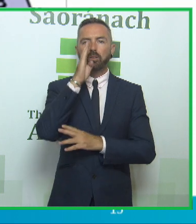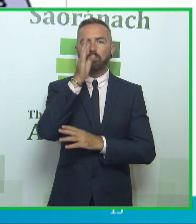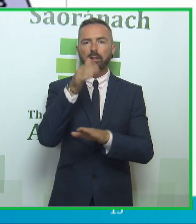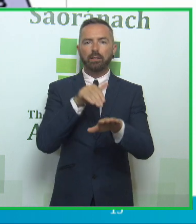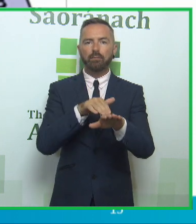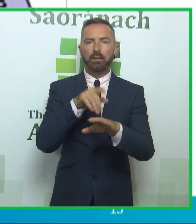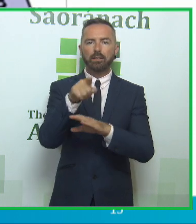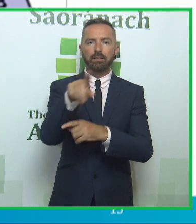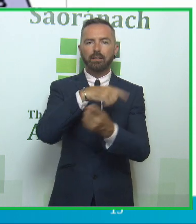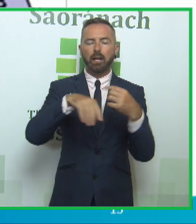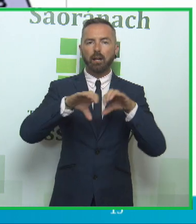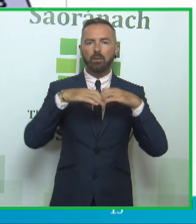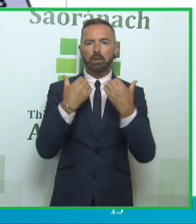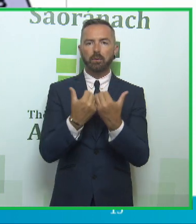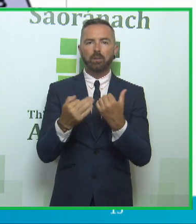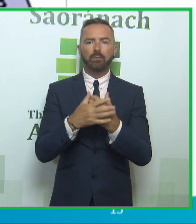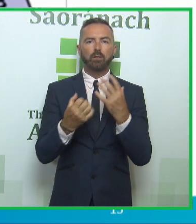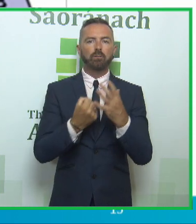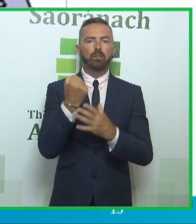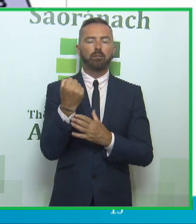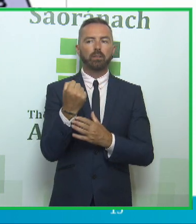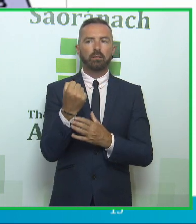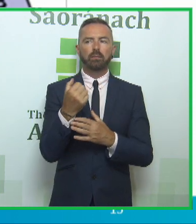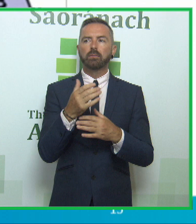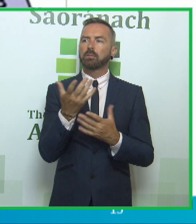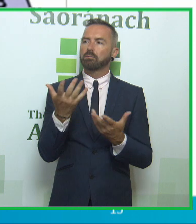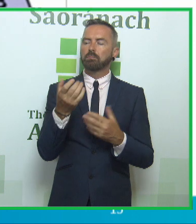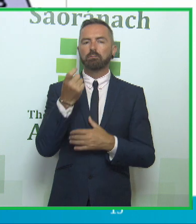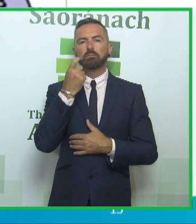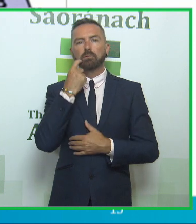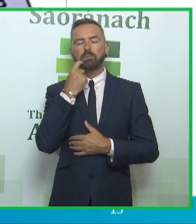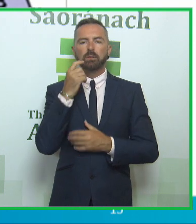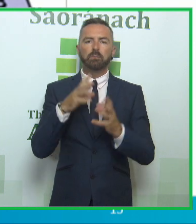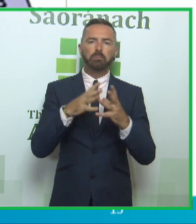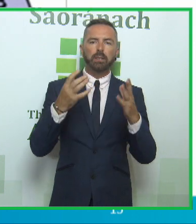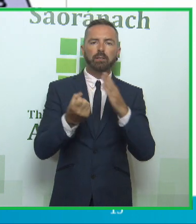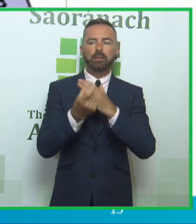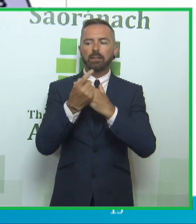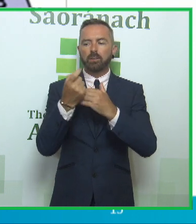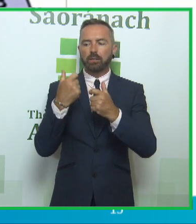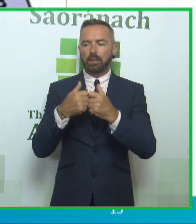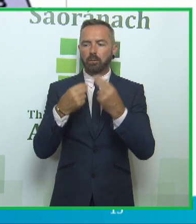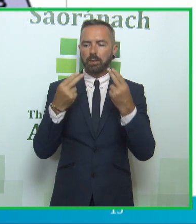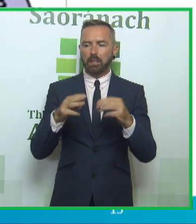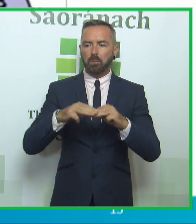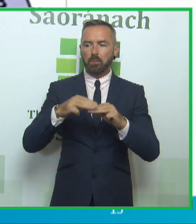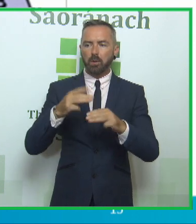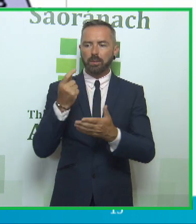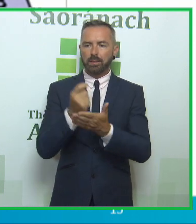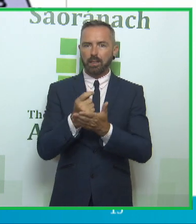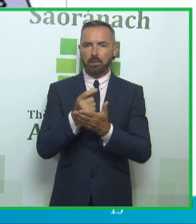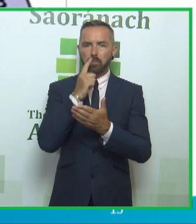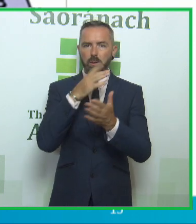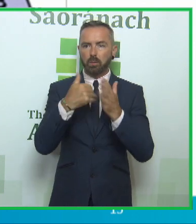for our community in terms of recovery. So very simply, and this is a much bigger issue that deserves a lot more time, but what